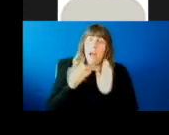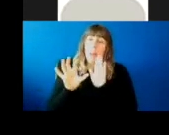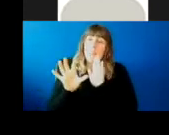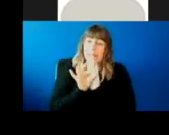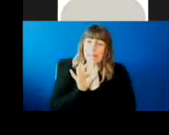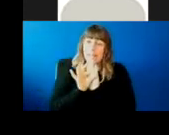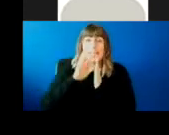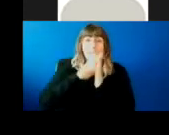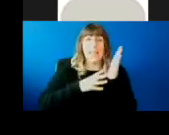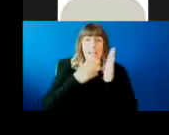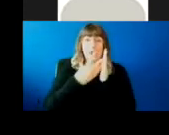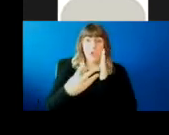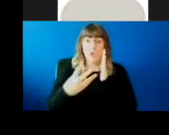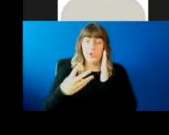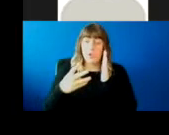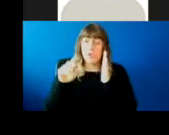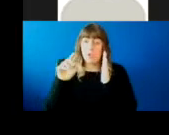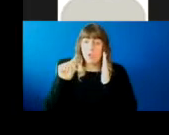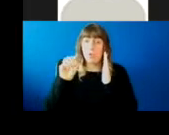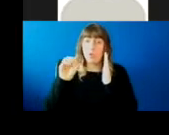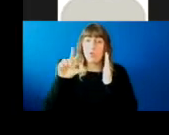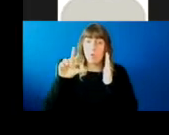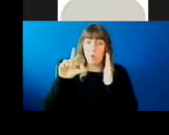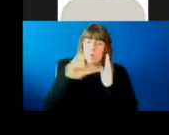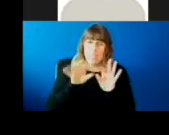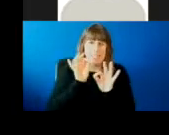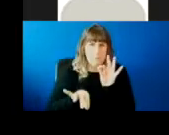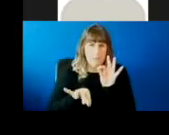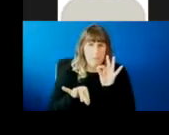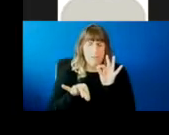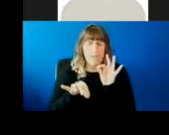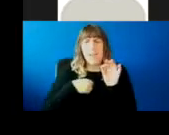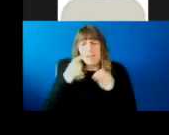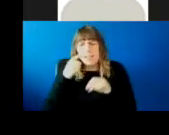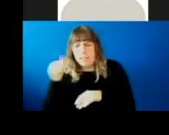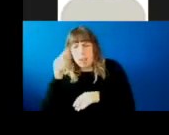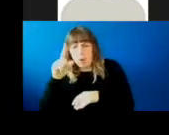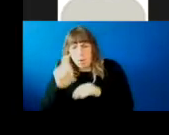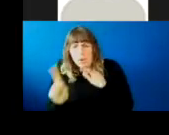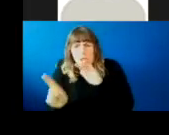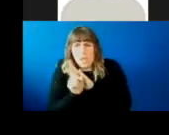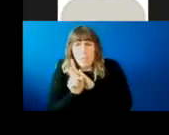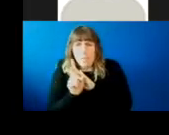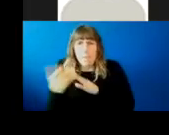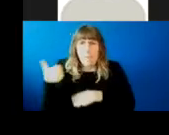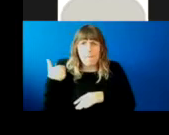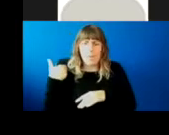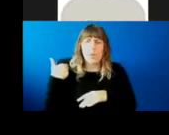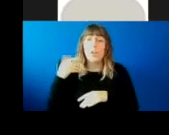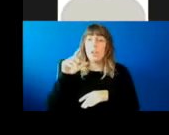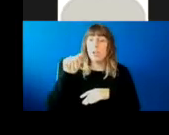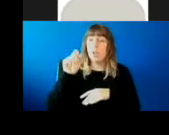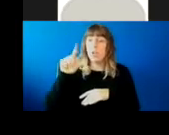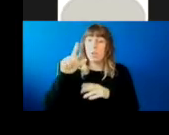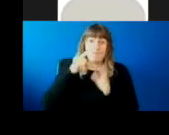a calendaring tool that is simple to use. And I think that came up in a question before. A tool like